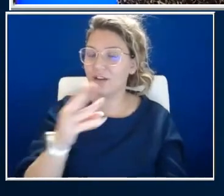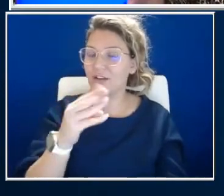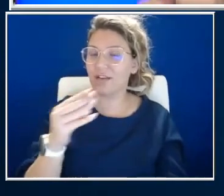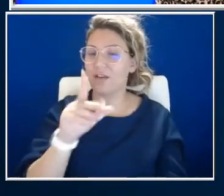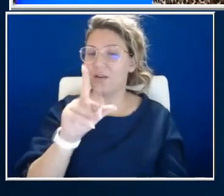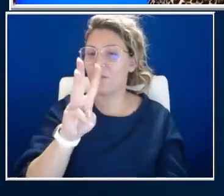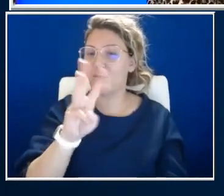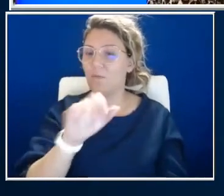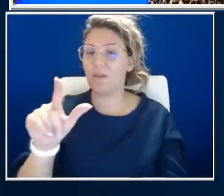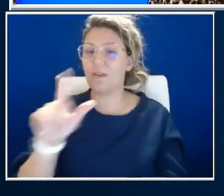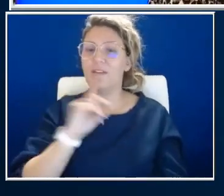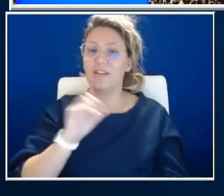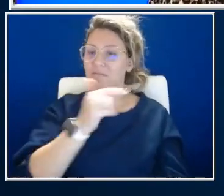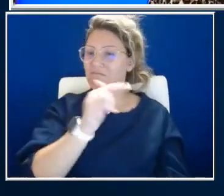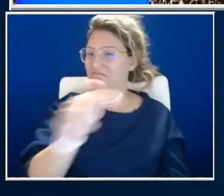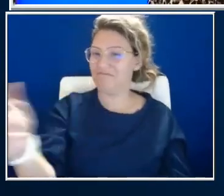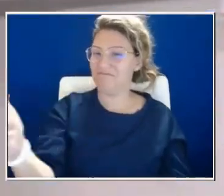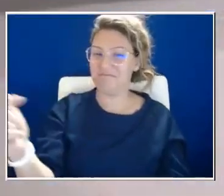on down the line.